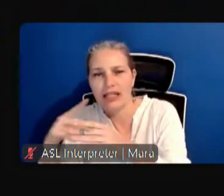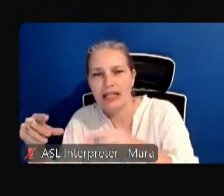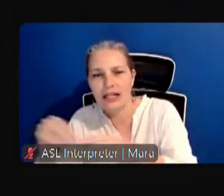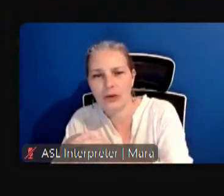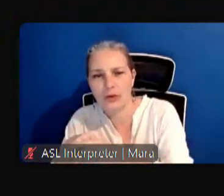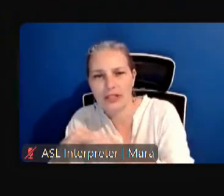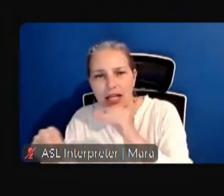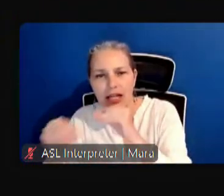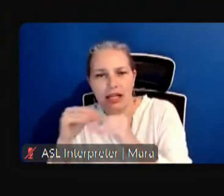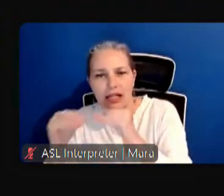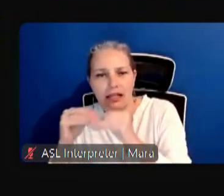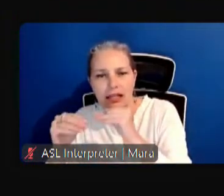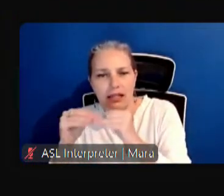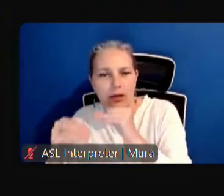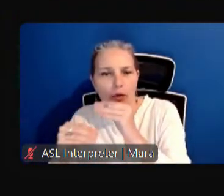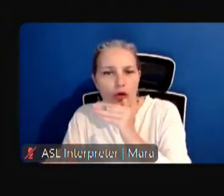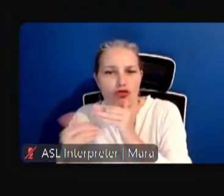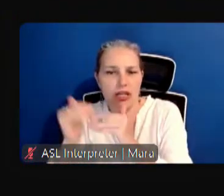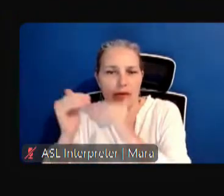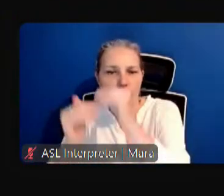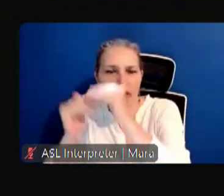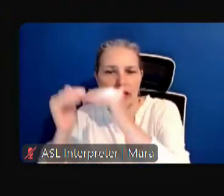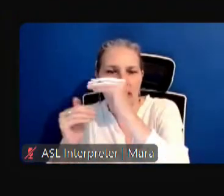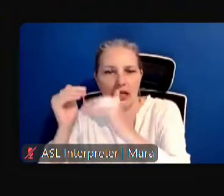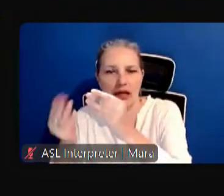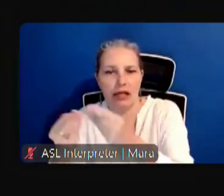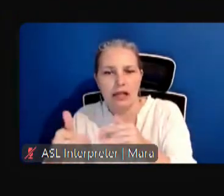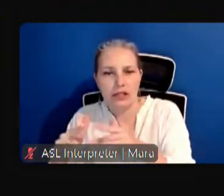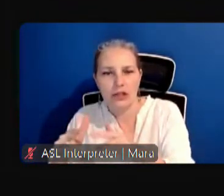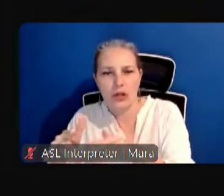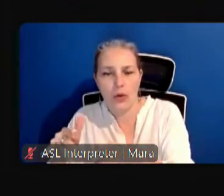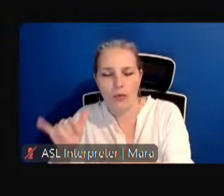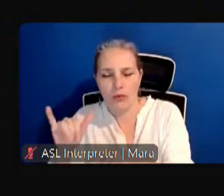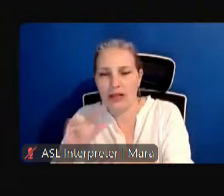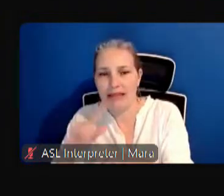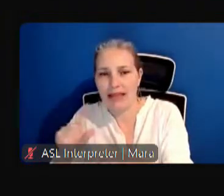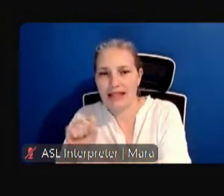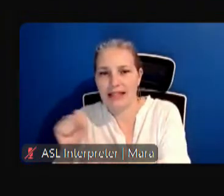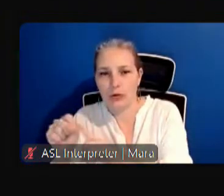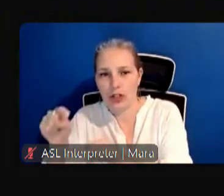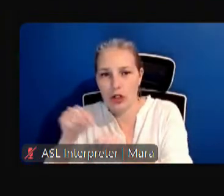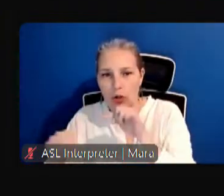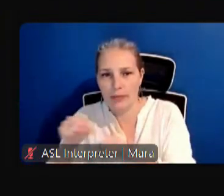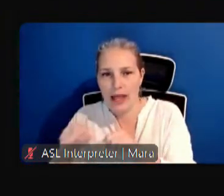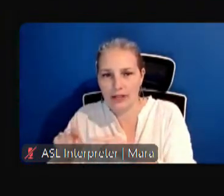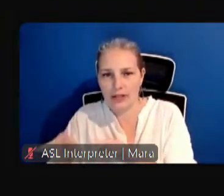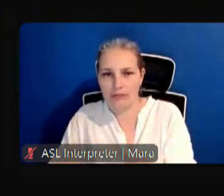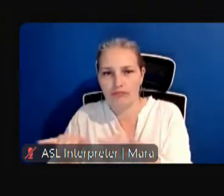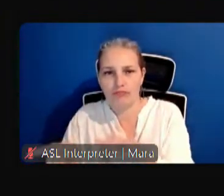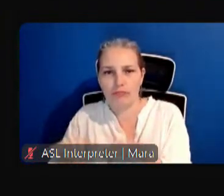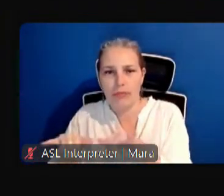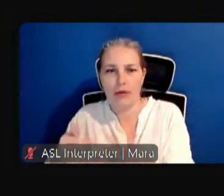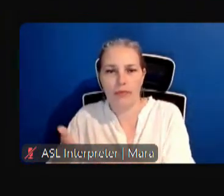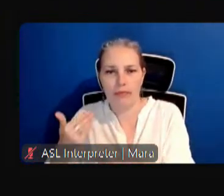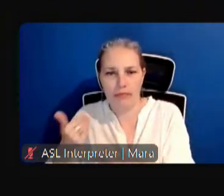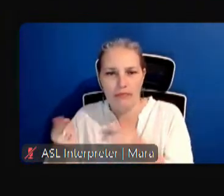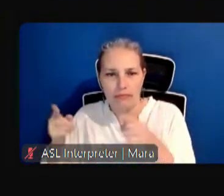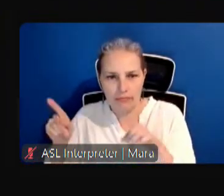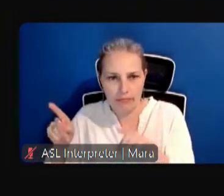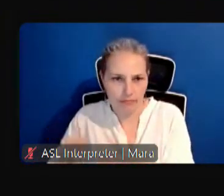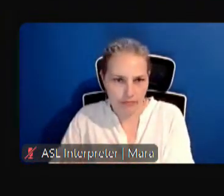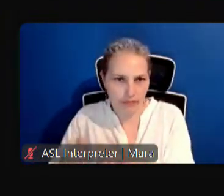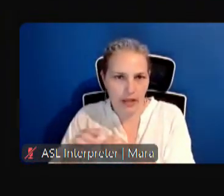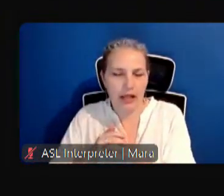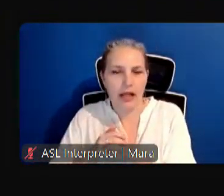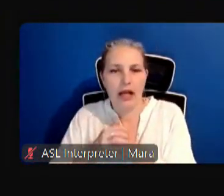a section of a property, essentially reverting it back to its pre-damage condition. Now, it's important to understand too, remediation and restoration are often